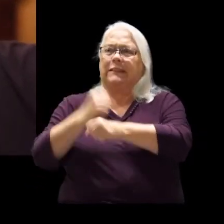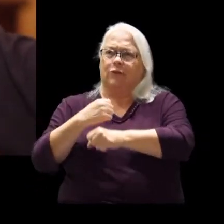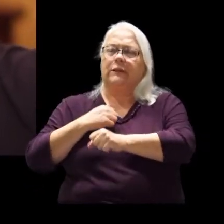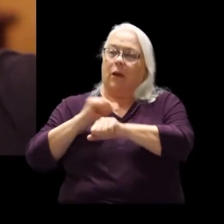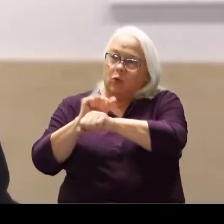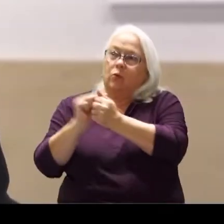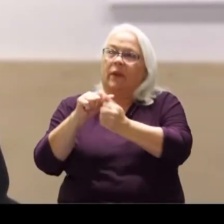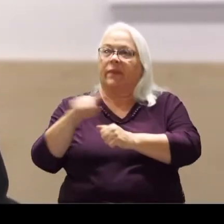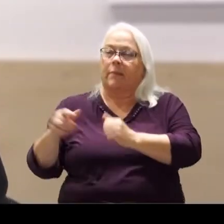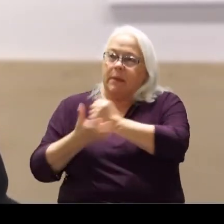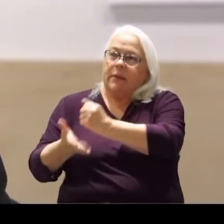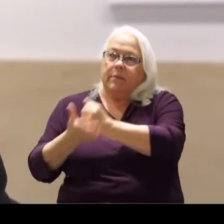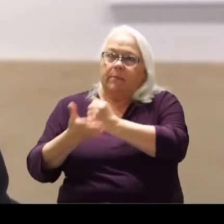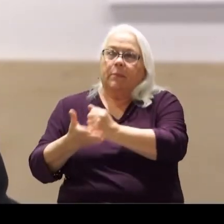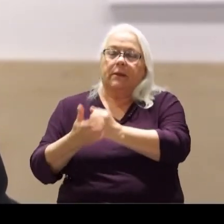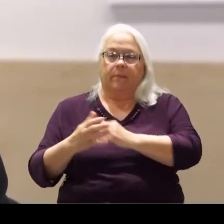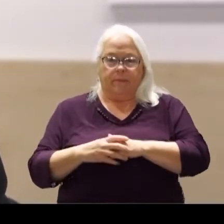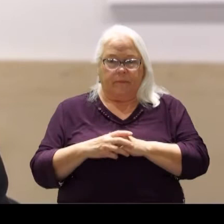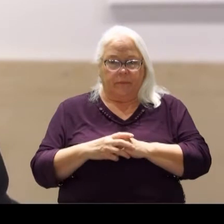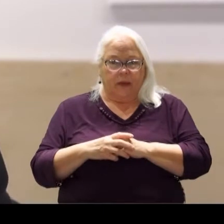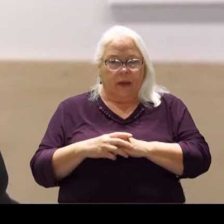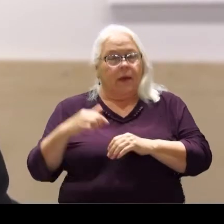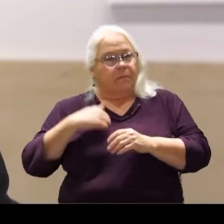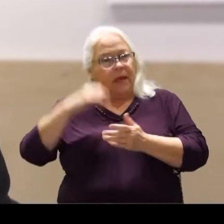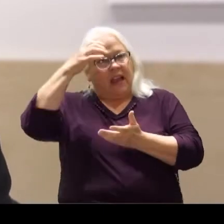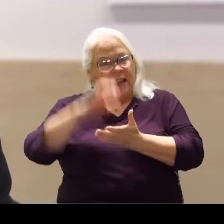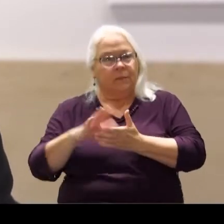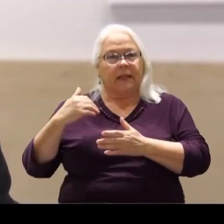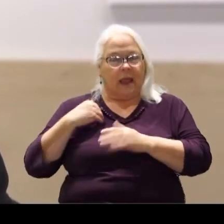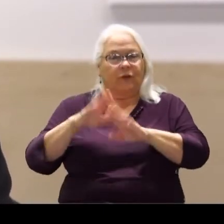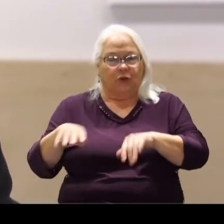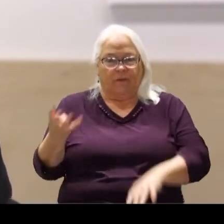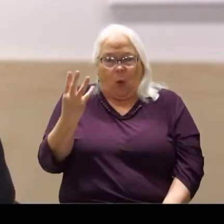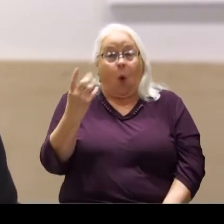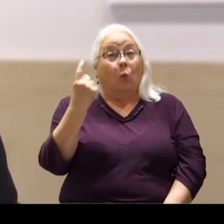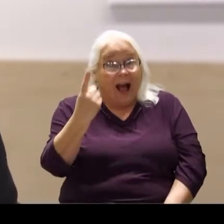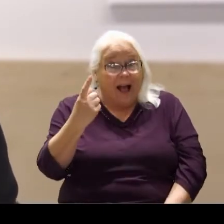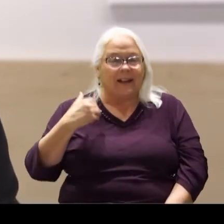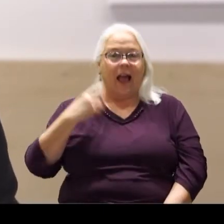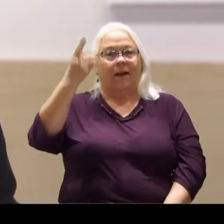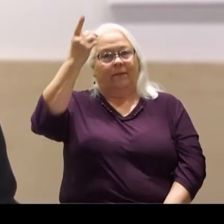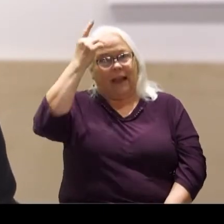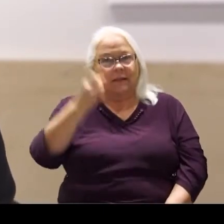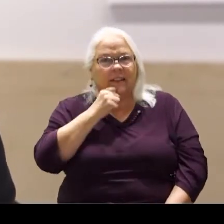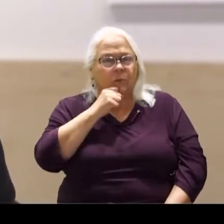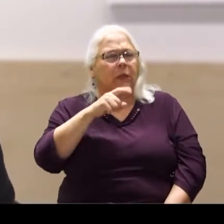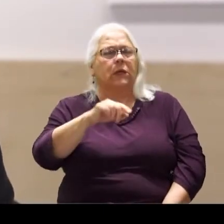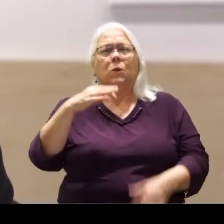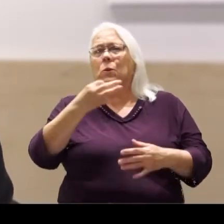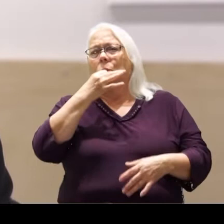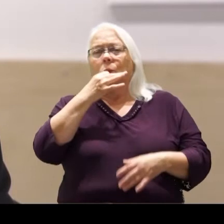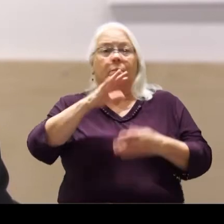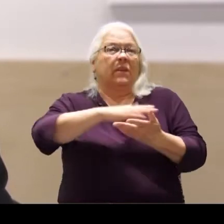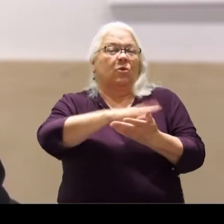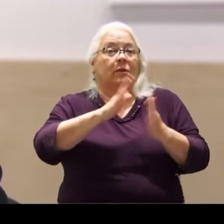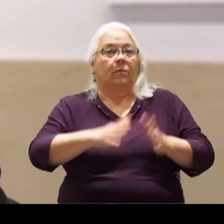30 years now. My husband and I have had 4 children, one of whom has Down syndrome and is incredibly